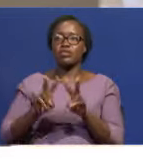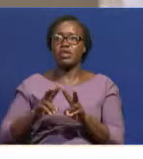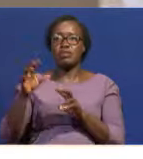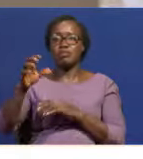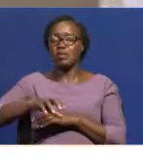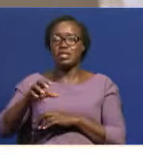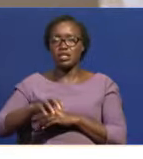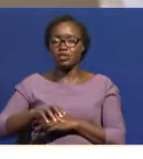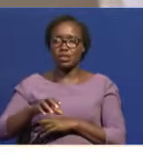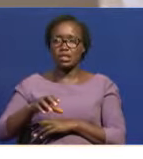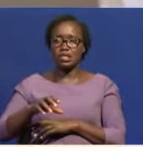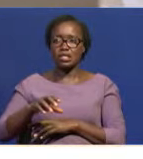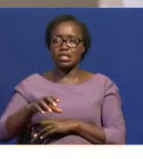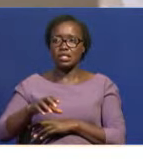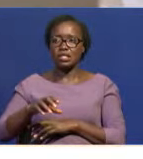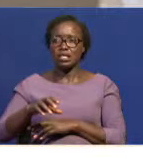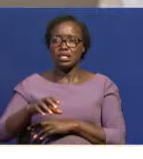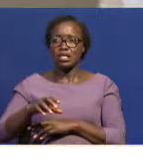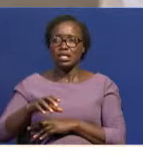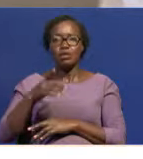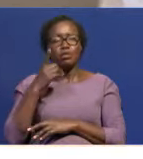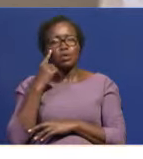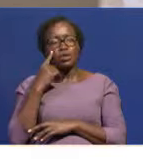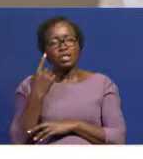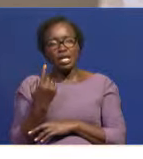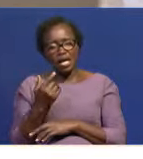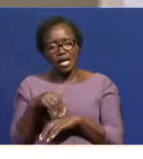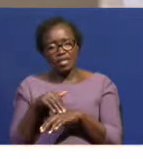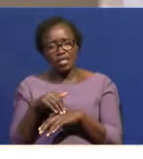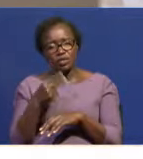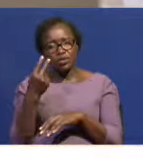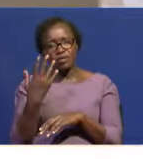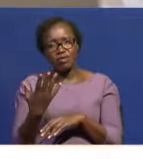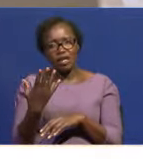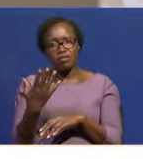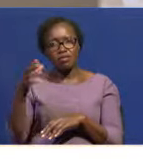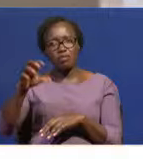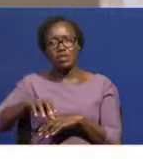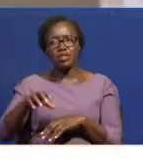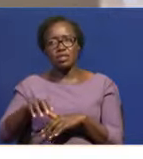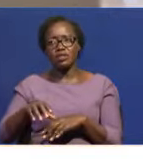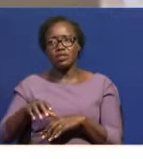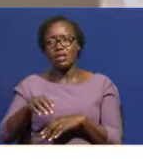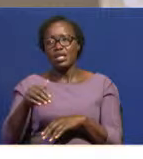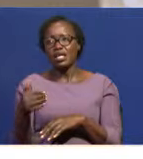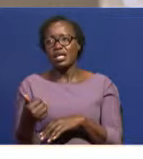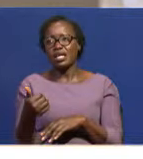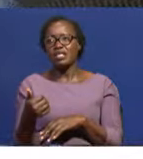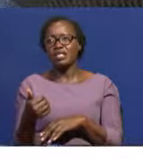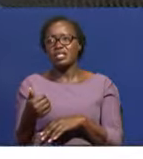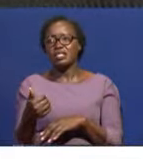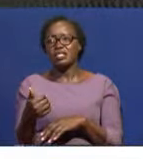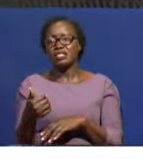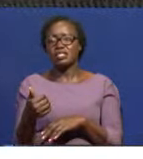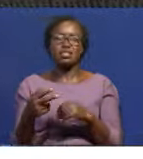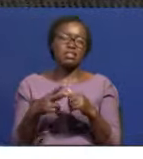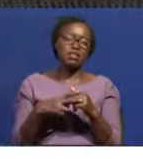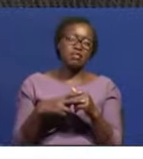matatus, if you're looking at the 25-seater, the price is in the range of